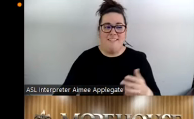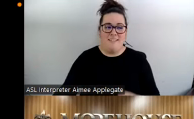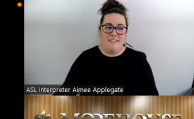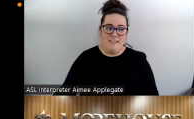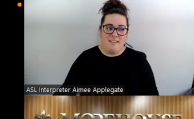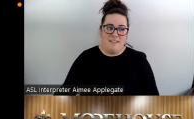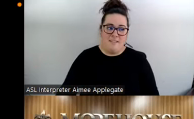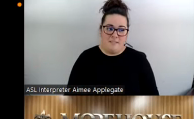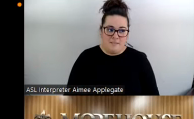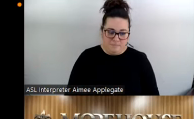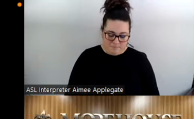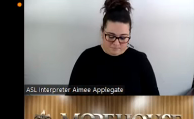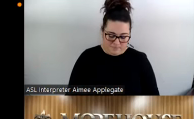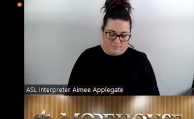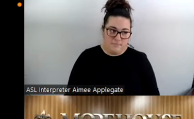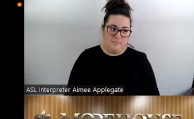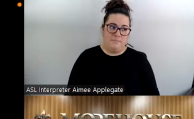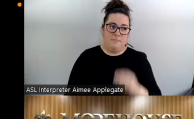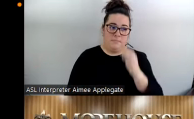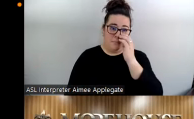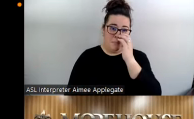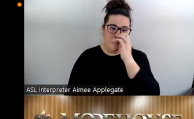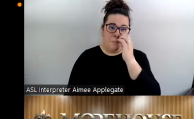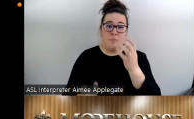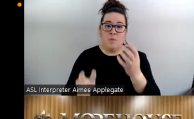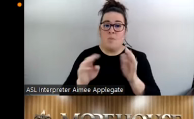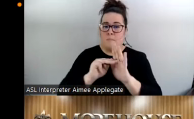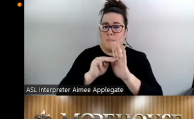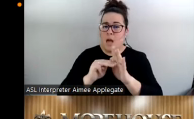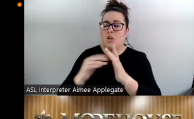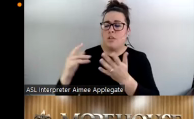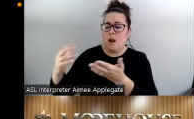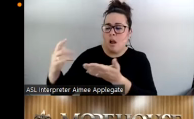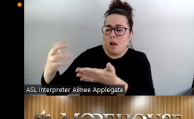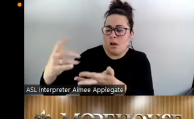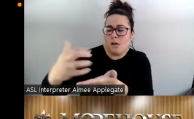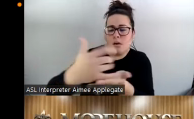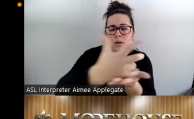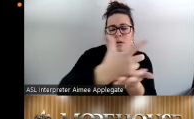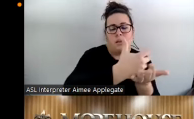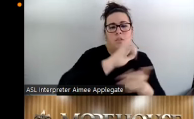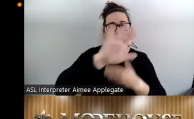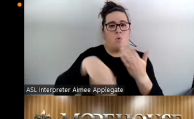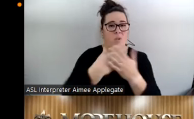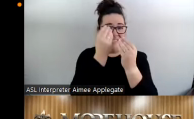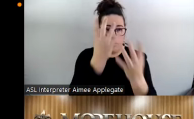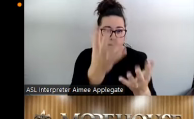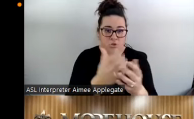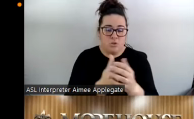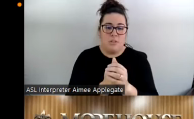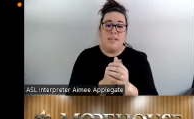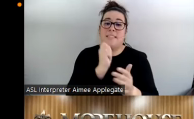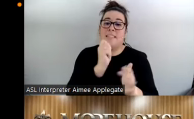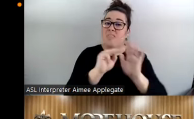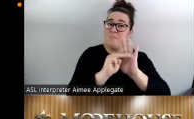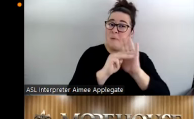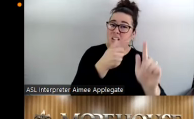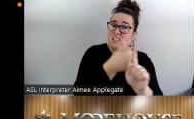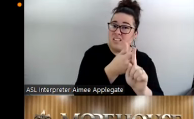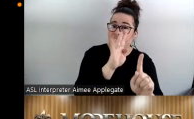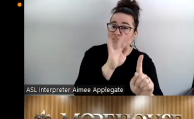is these models are taking all of that stuff in, right? And so it's not really the model itself that's being biased. It's simply a reflection of the information that's